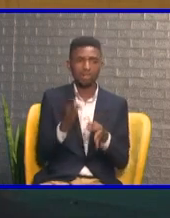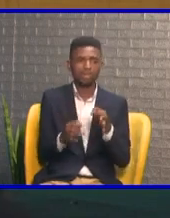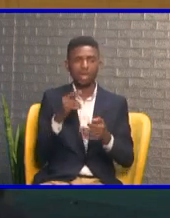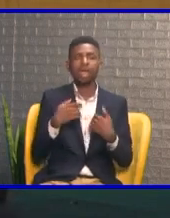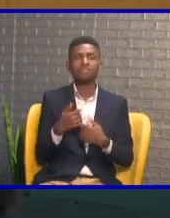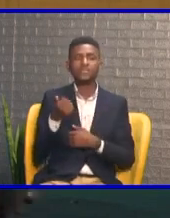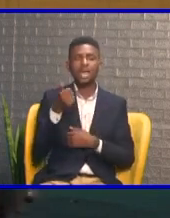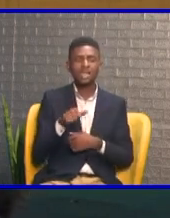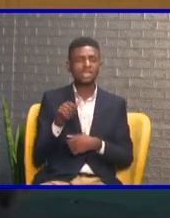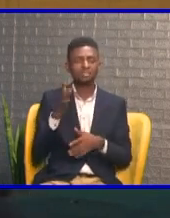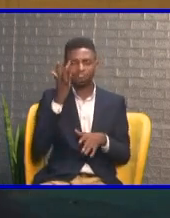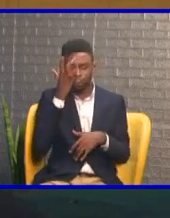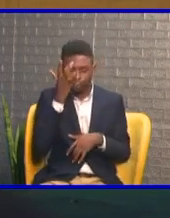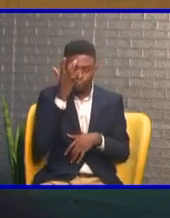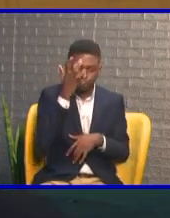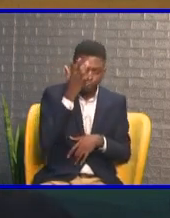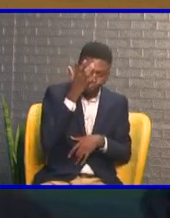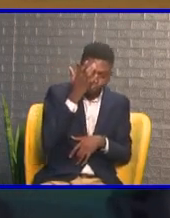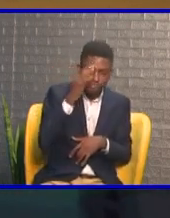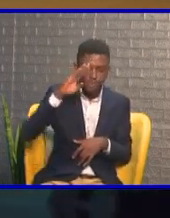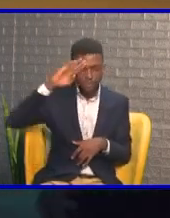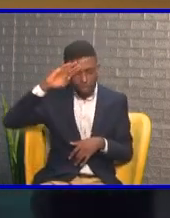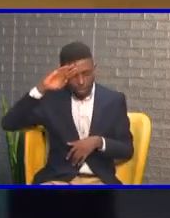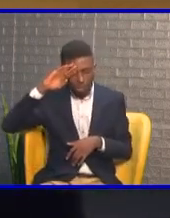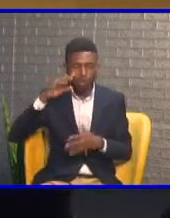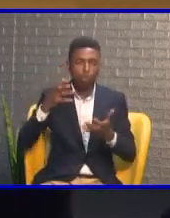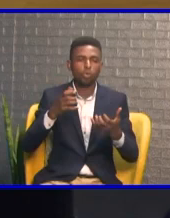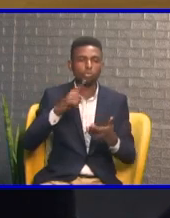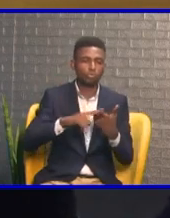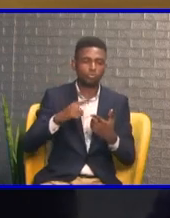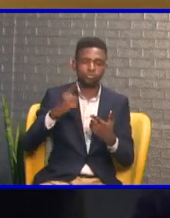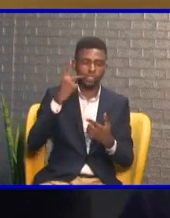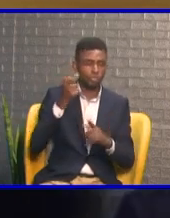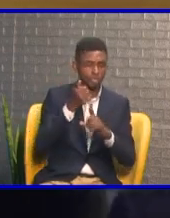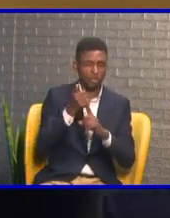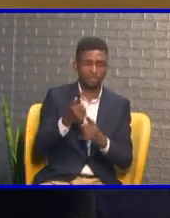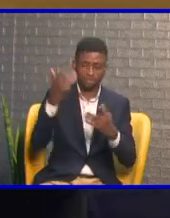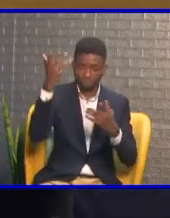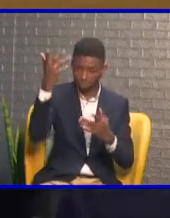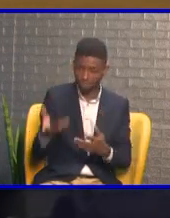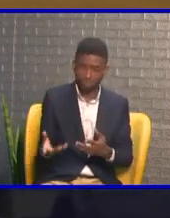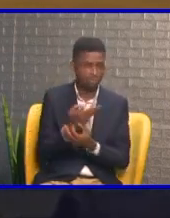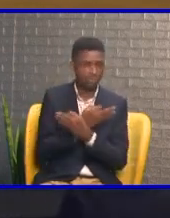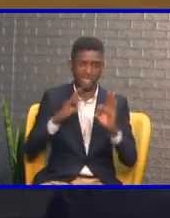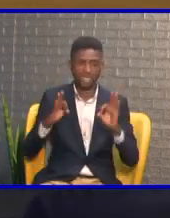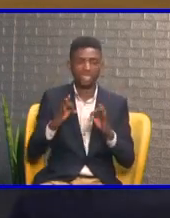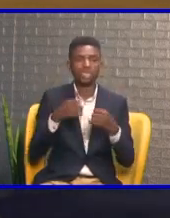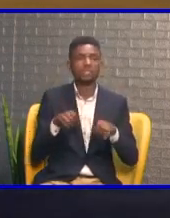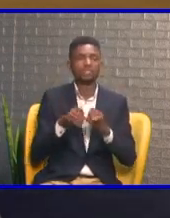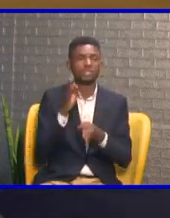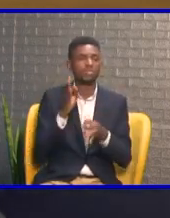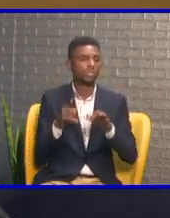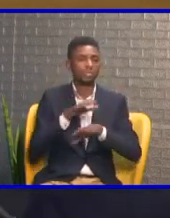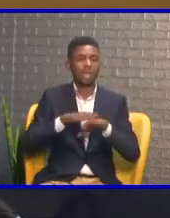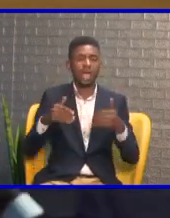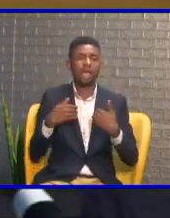symptoms in your body, right, I want you to imagine yourself free from it. But even if you don't have any symptoms or any